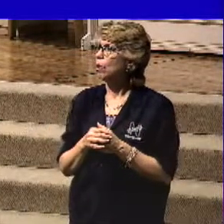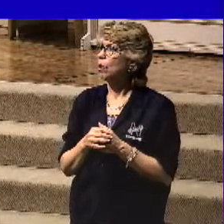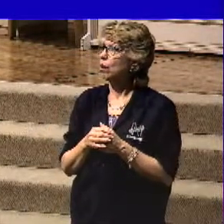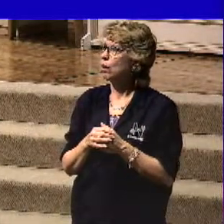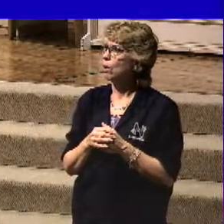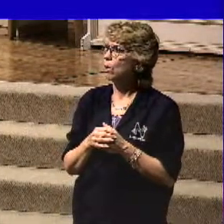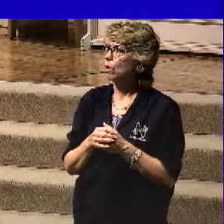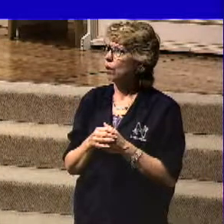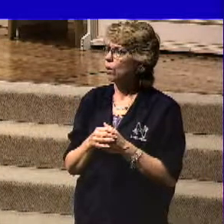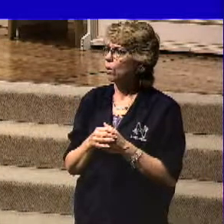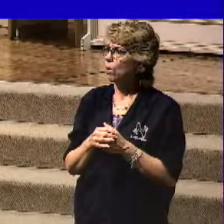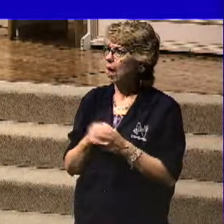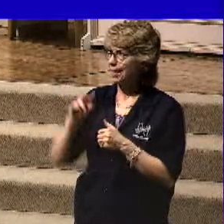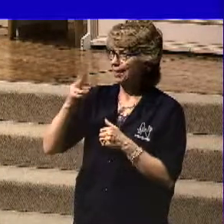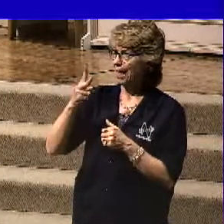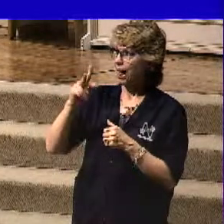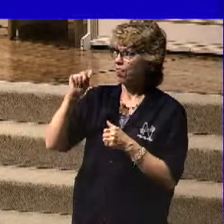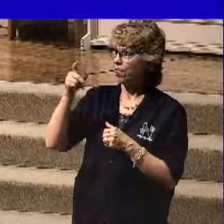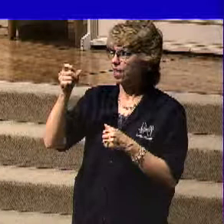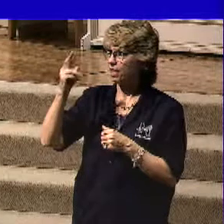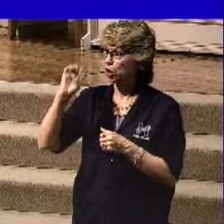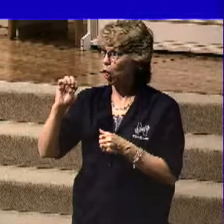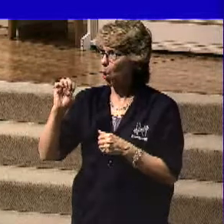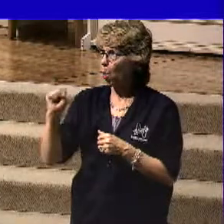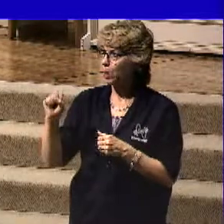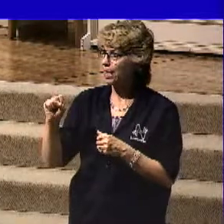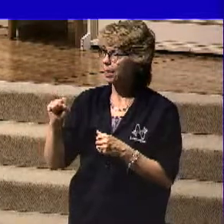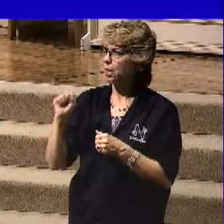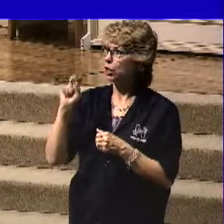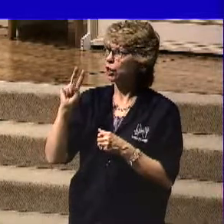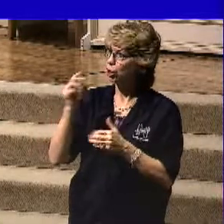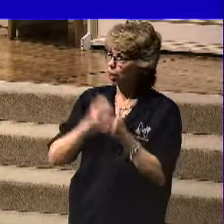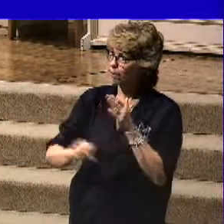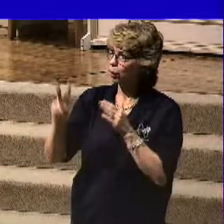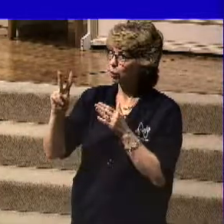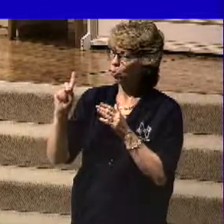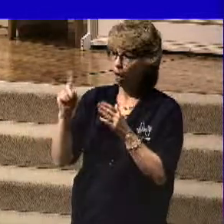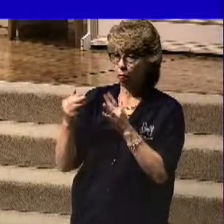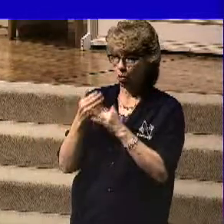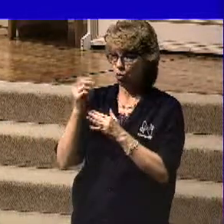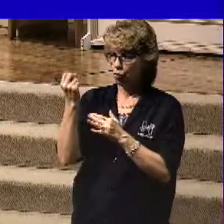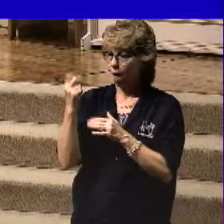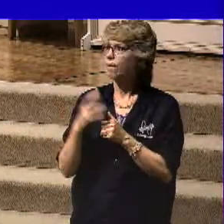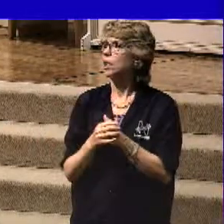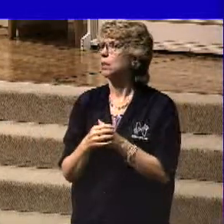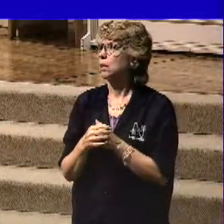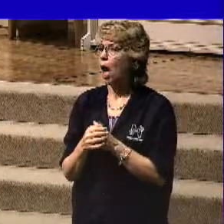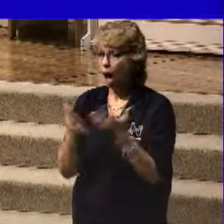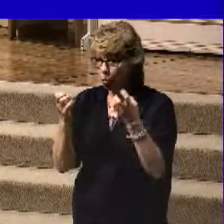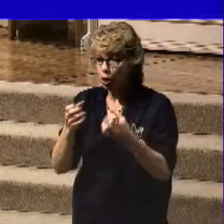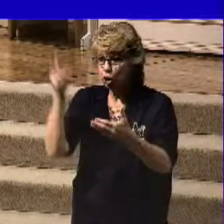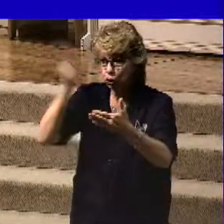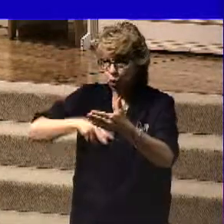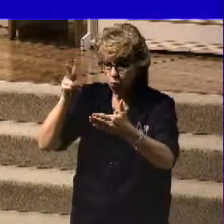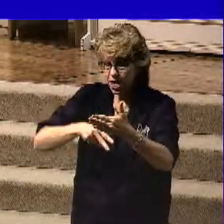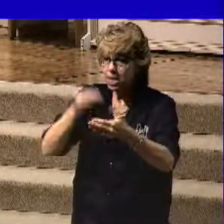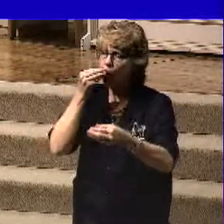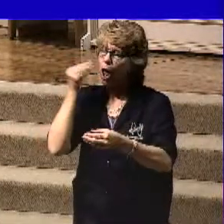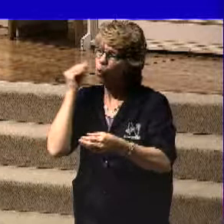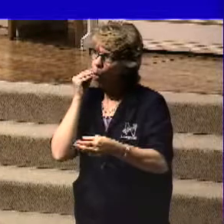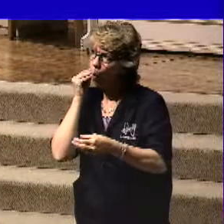this passage, if you would. 2 Thessalonians chapter 2, verses 1 through 12. I want you to go home and read this